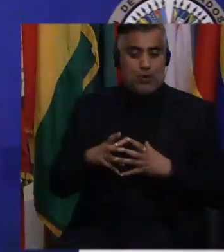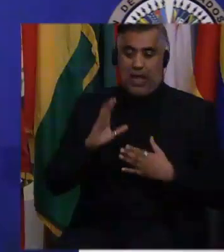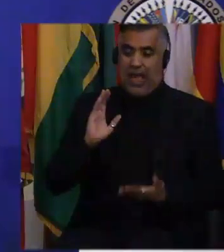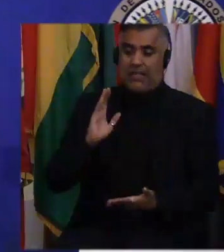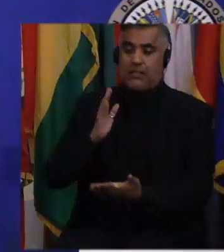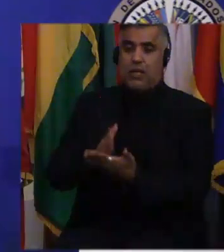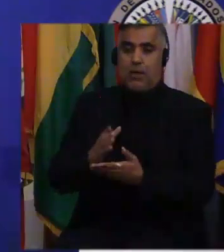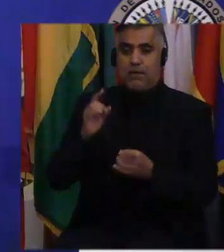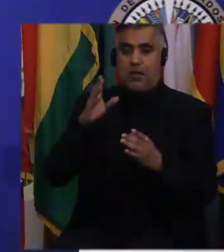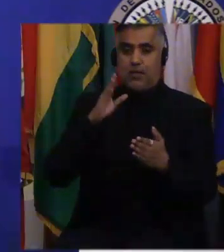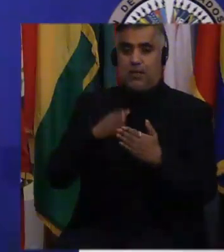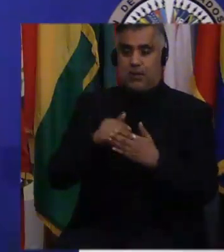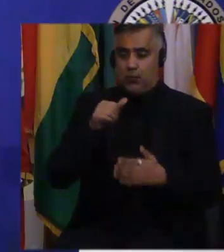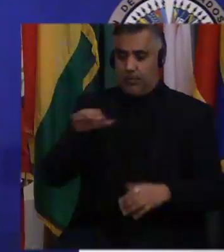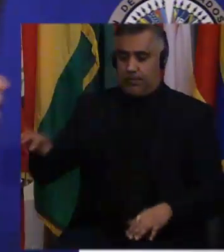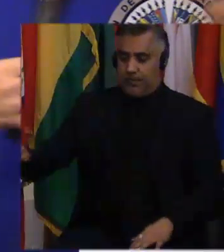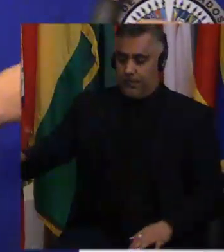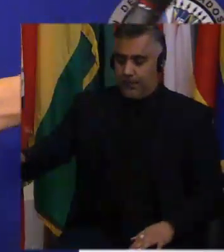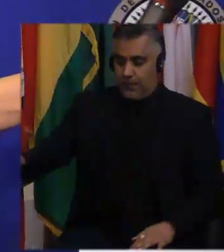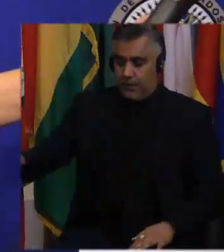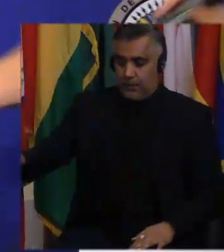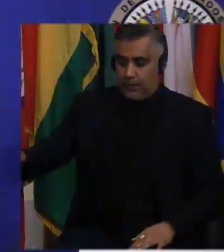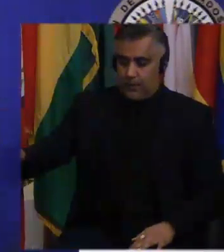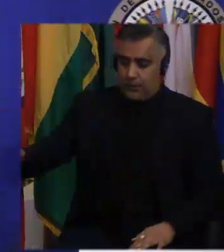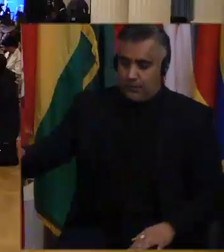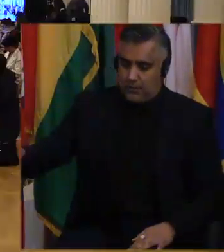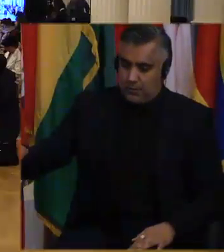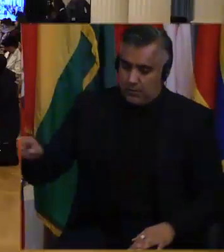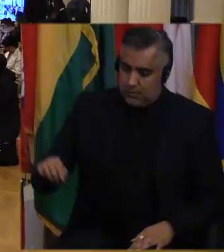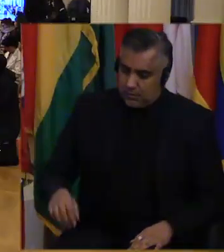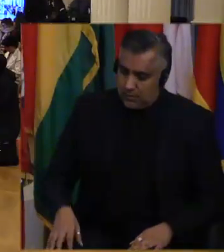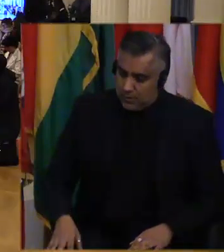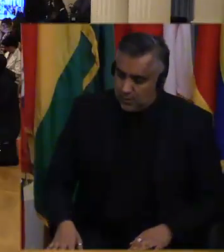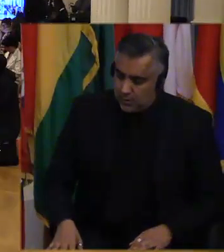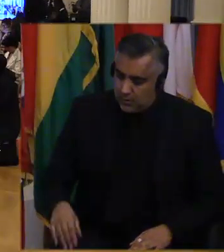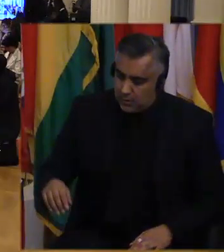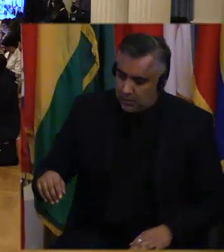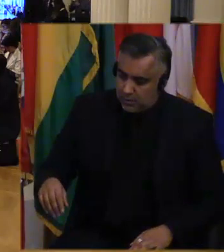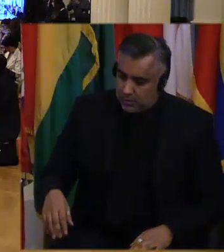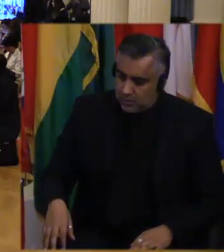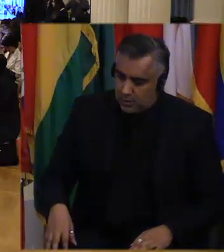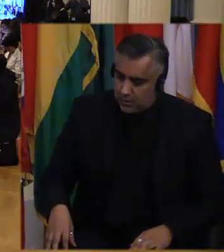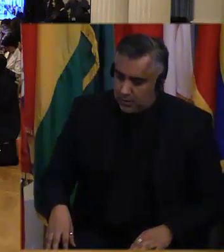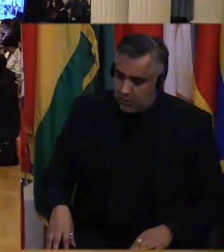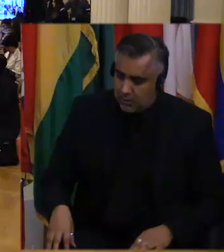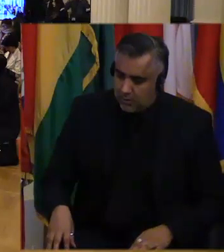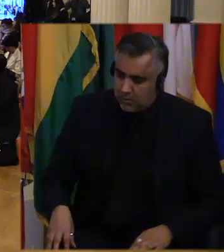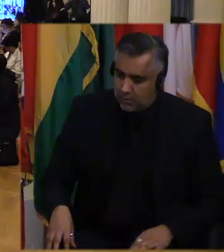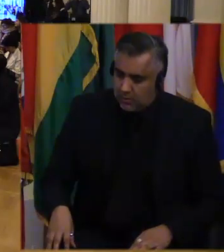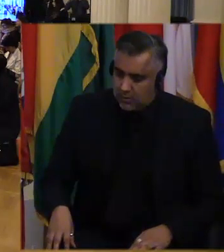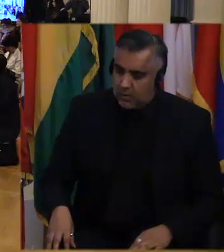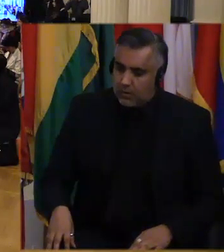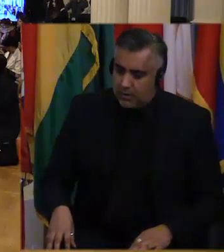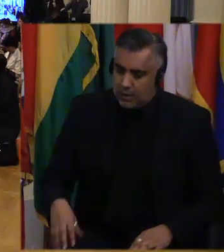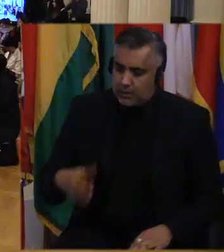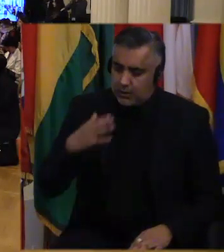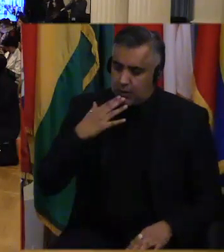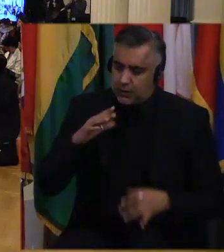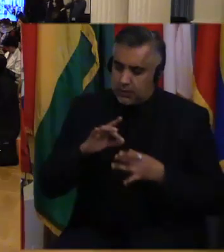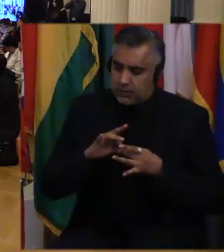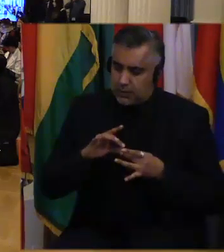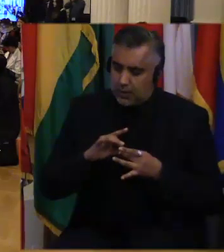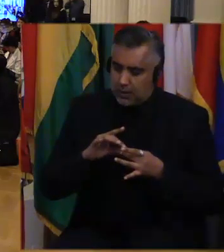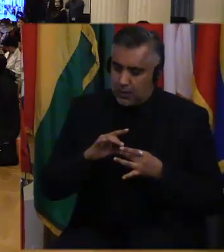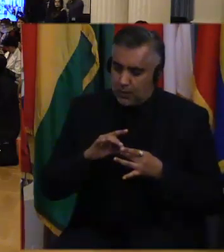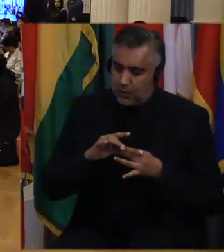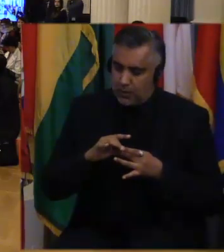to stop violence against women. Thank you. Thank you, Dubravka. That's a really great segue into the last question I